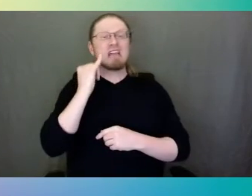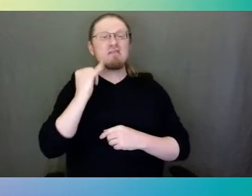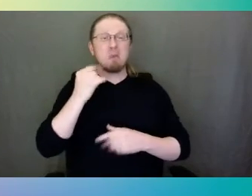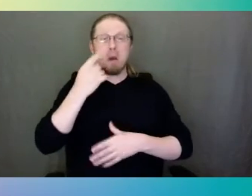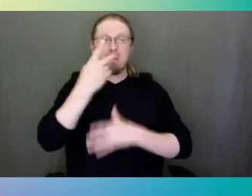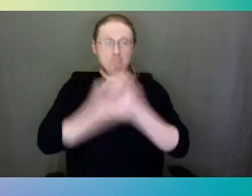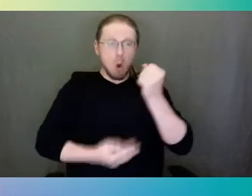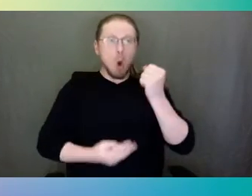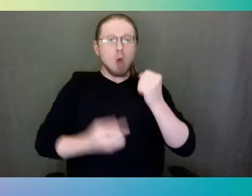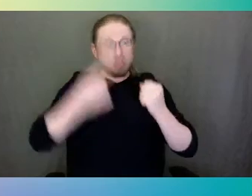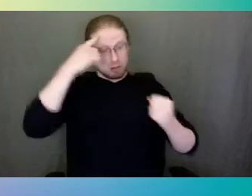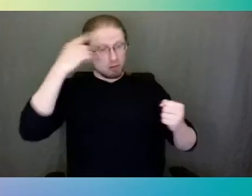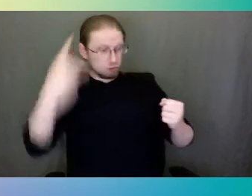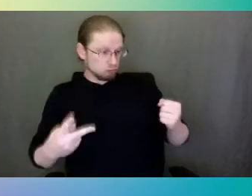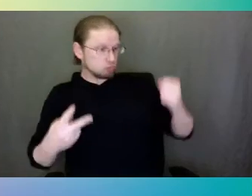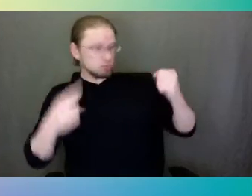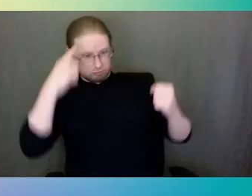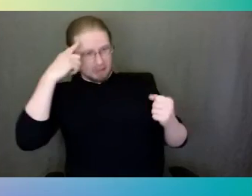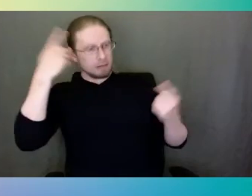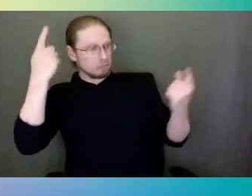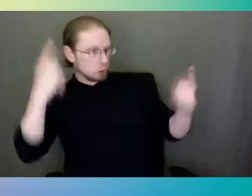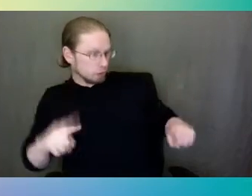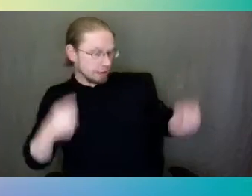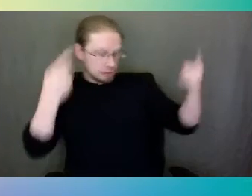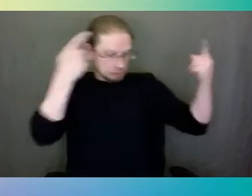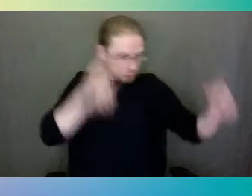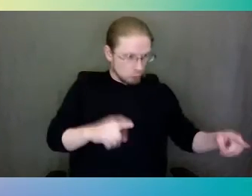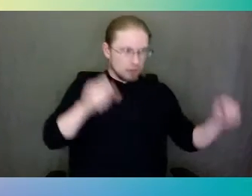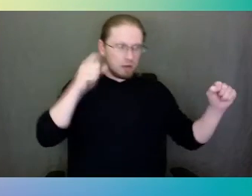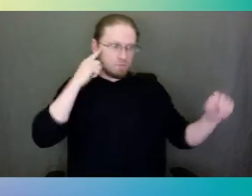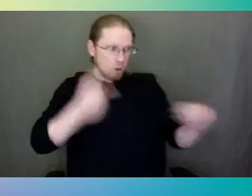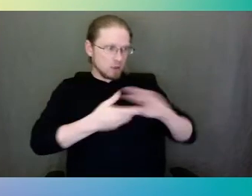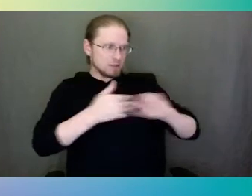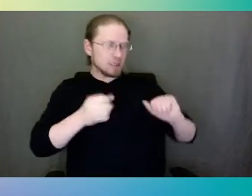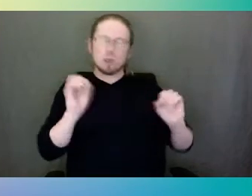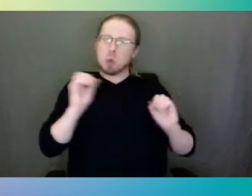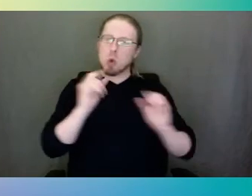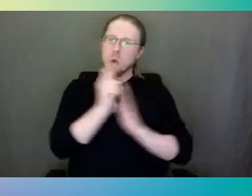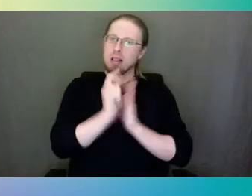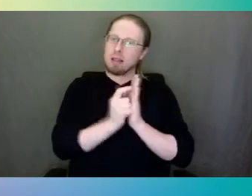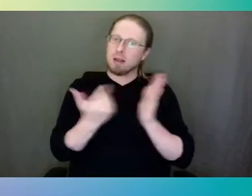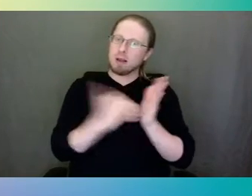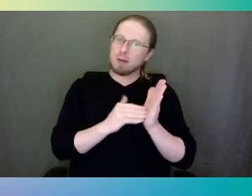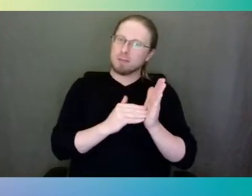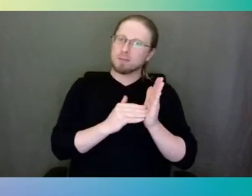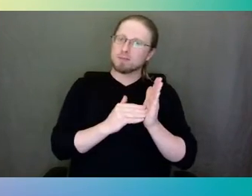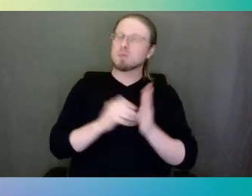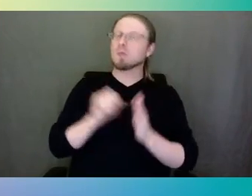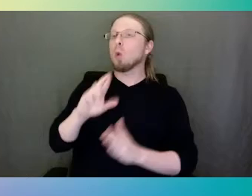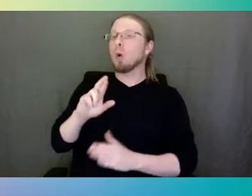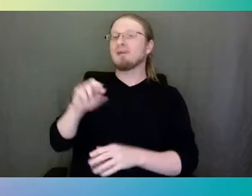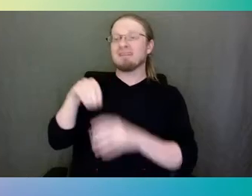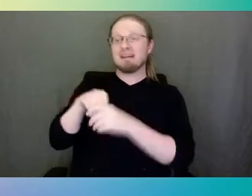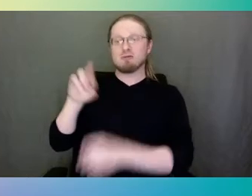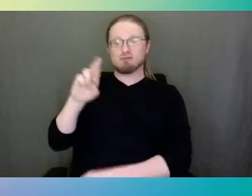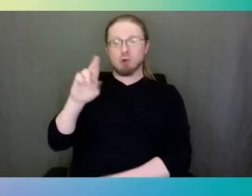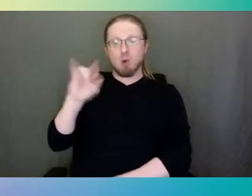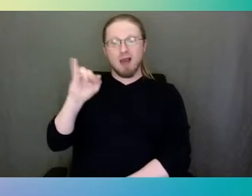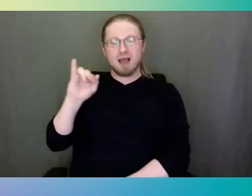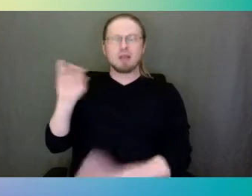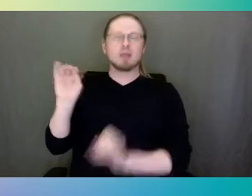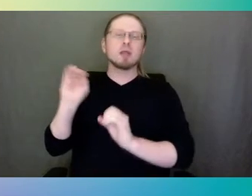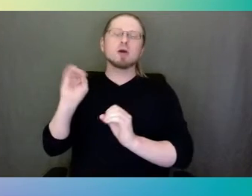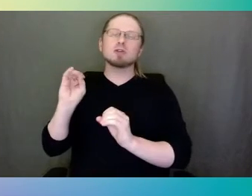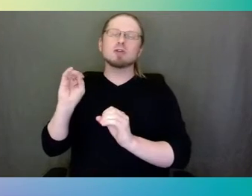not against military law, and there was no law in the state of Rhode Island also against consensual oral sex. It's going to